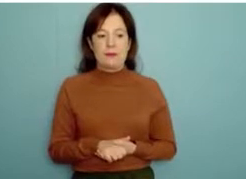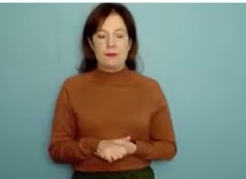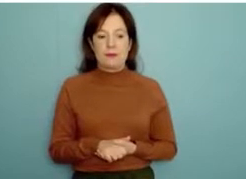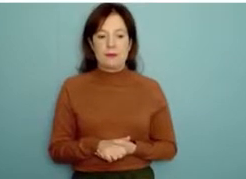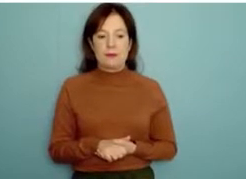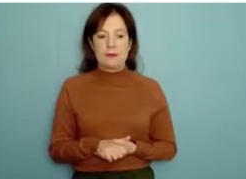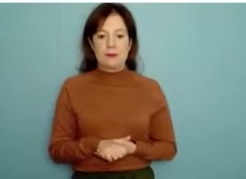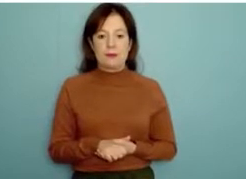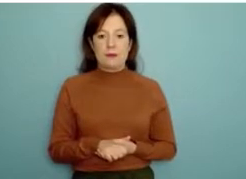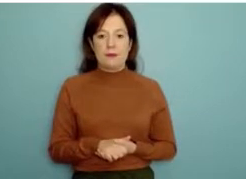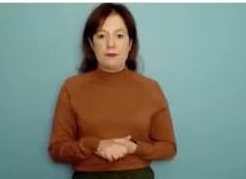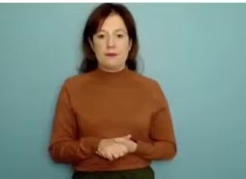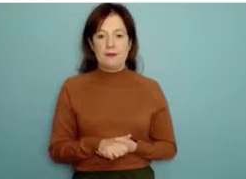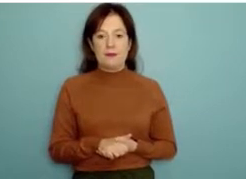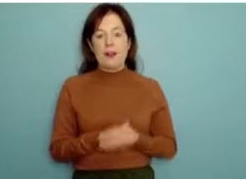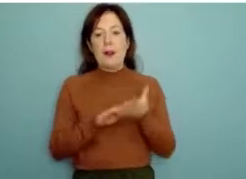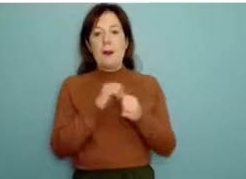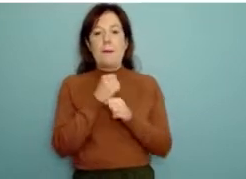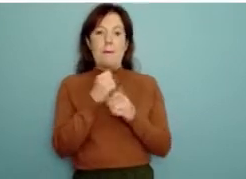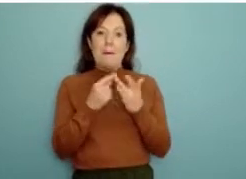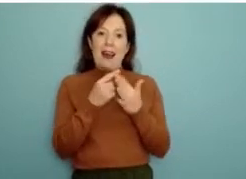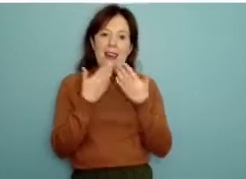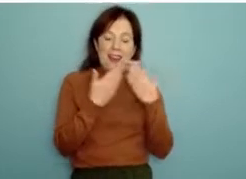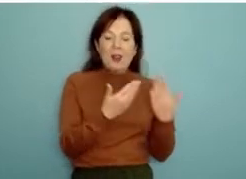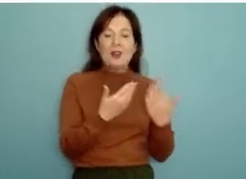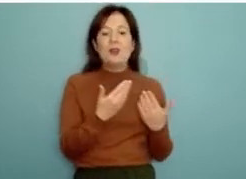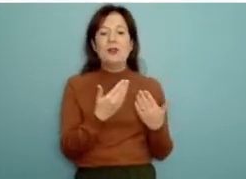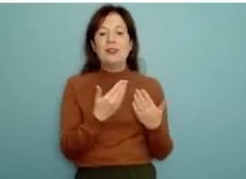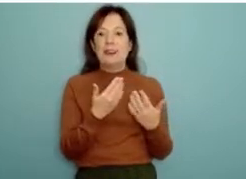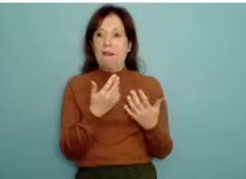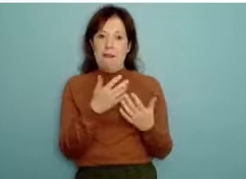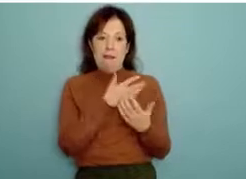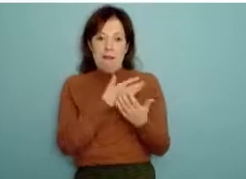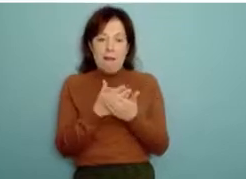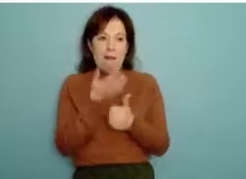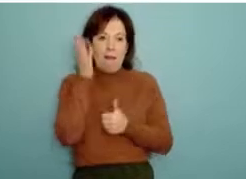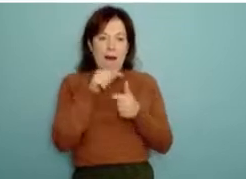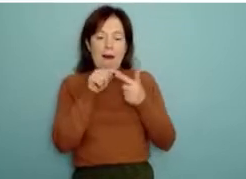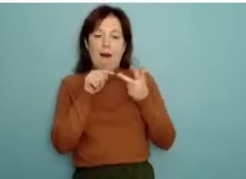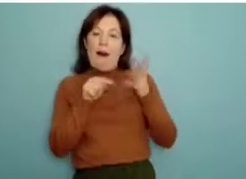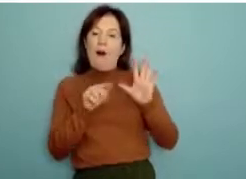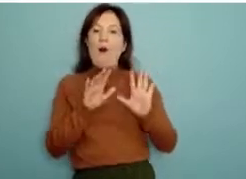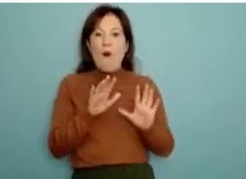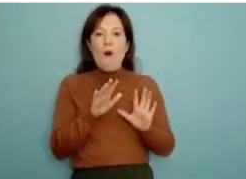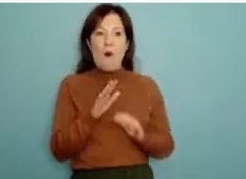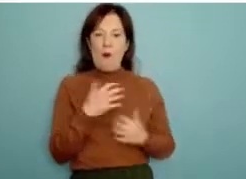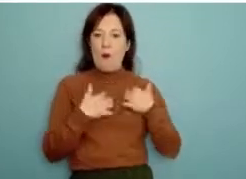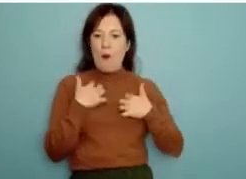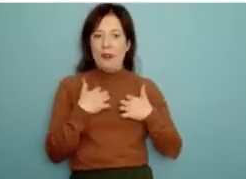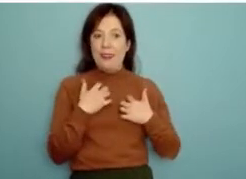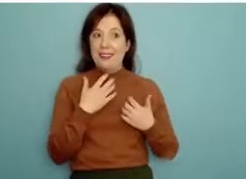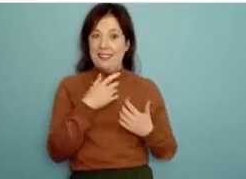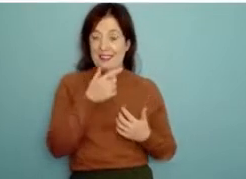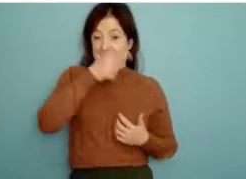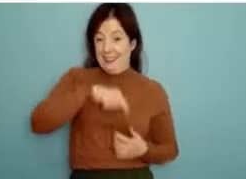Thanks, Maggie. Thanks everyone so much for the discussion so far. You've made my job rather easy actually, because many of